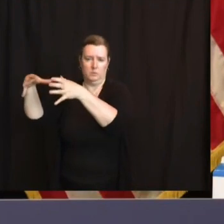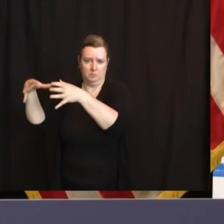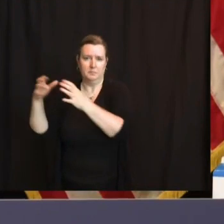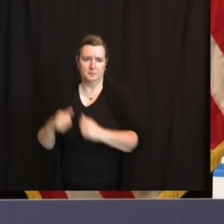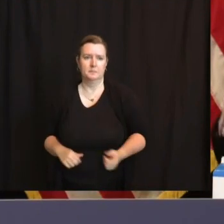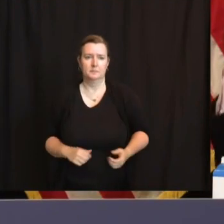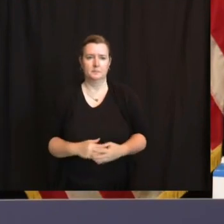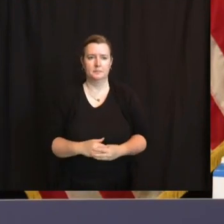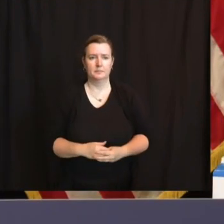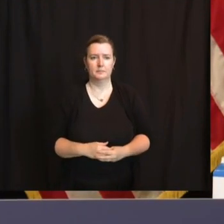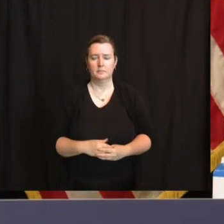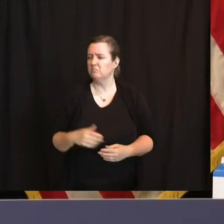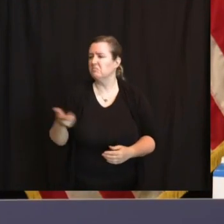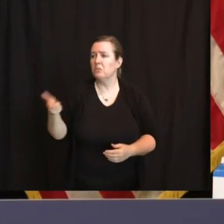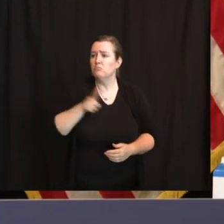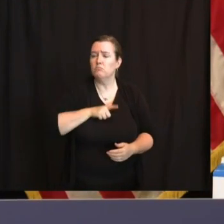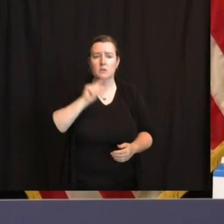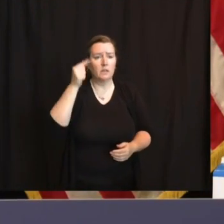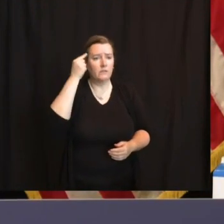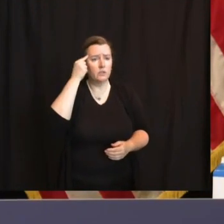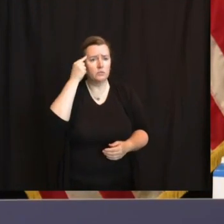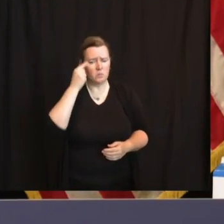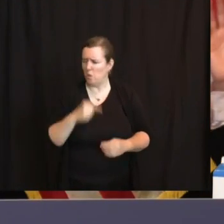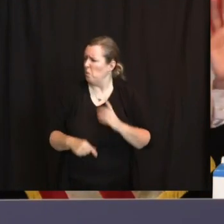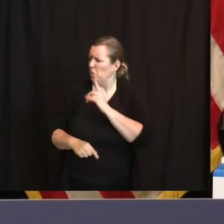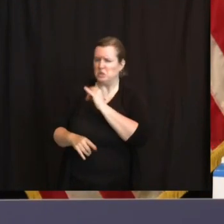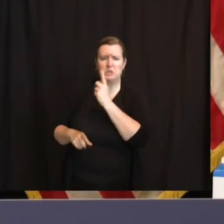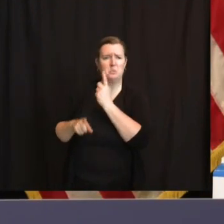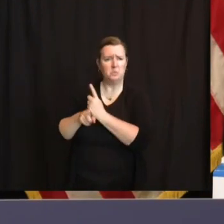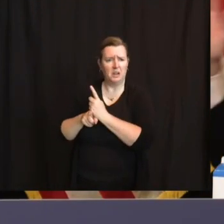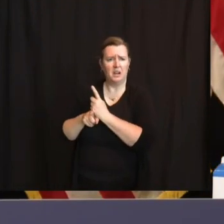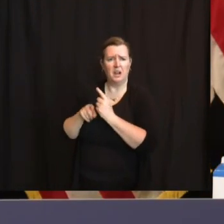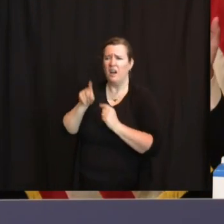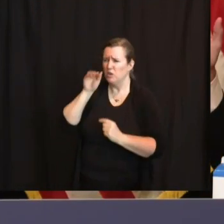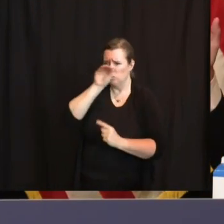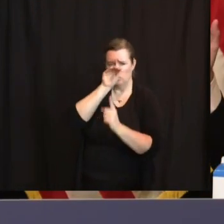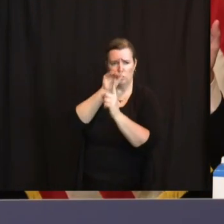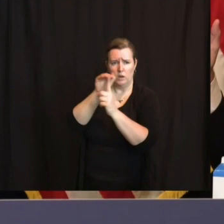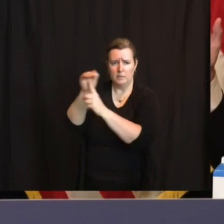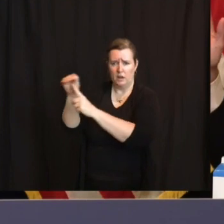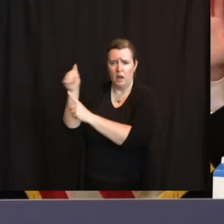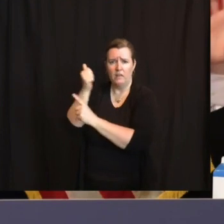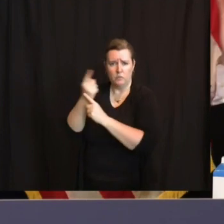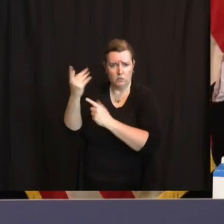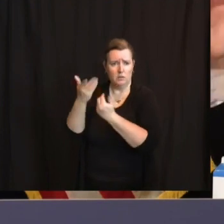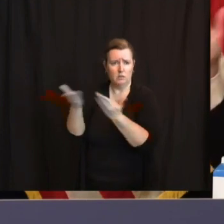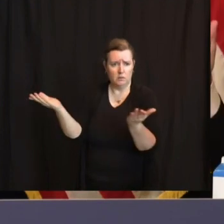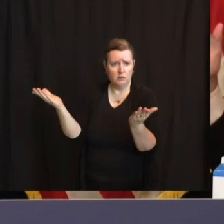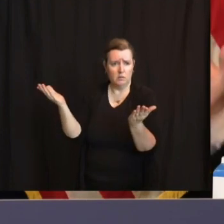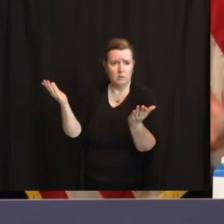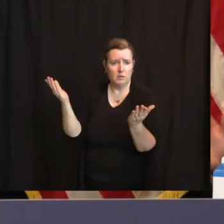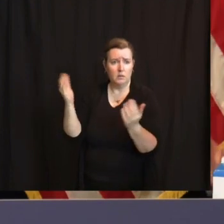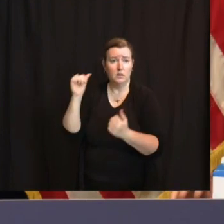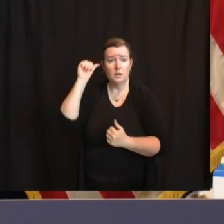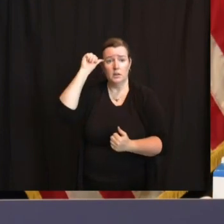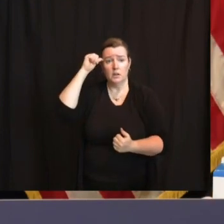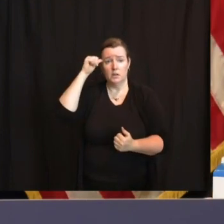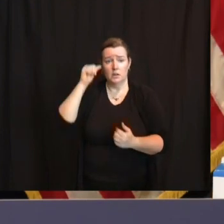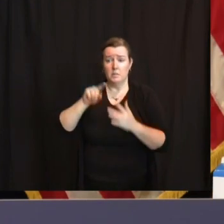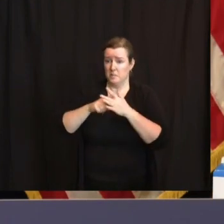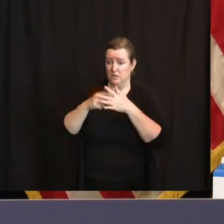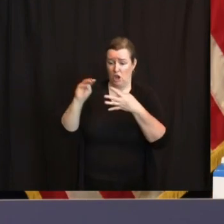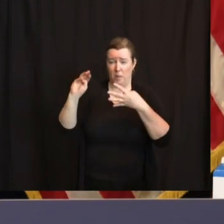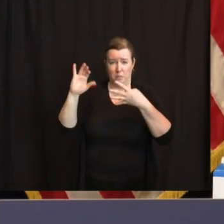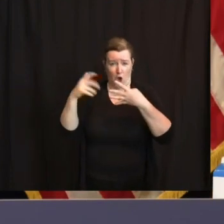remind everybody, because the testing capacity, this is night and day with where we were in early March, right? So we